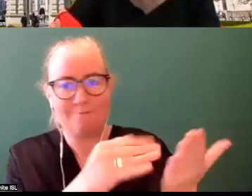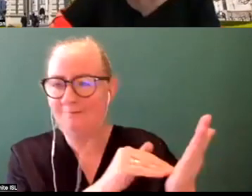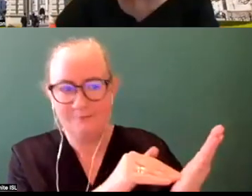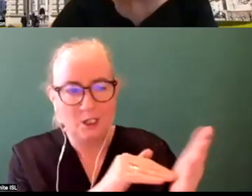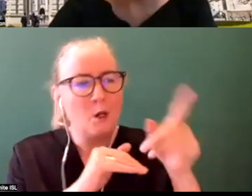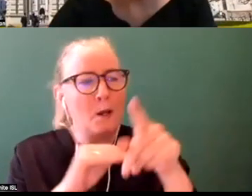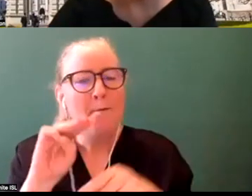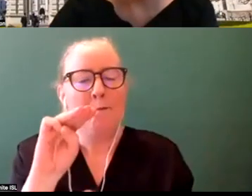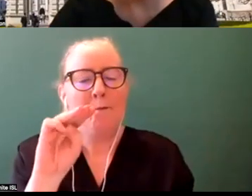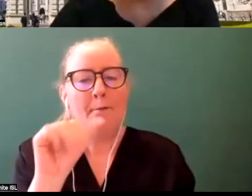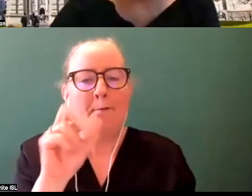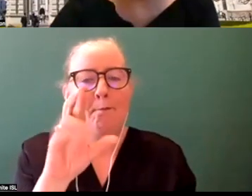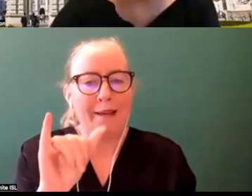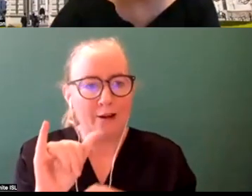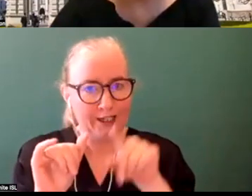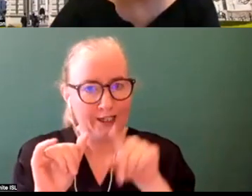see you want to come in there, and